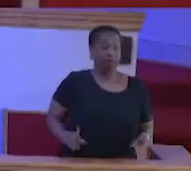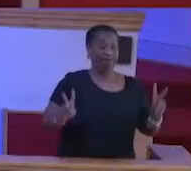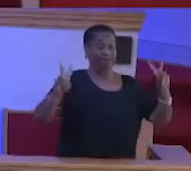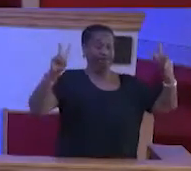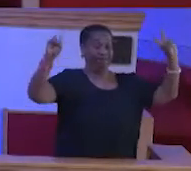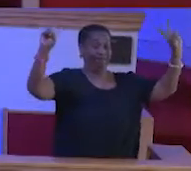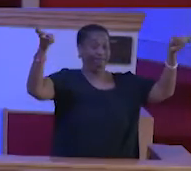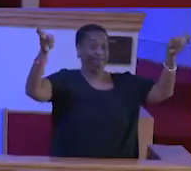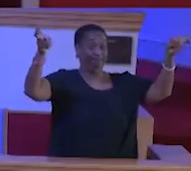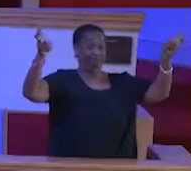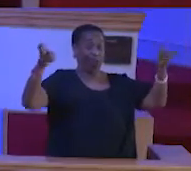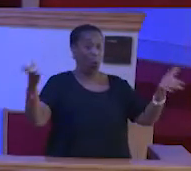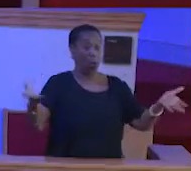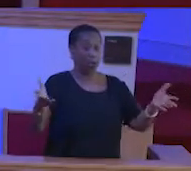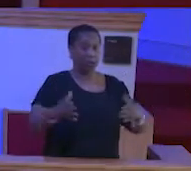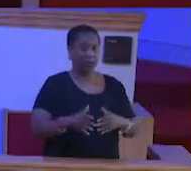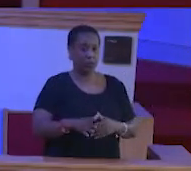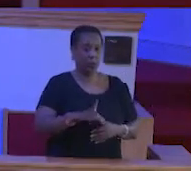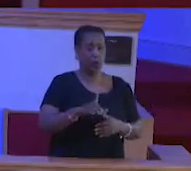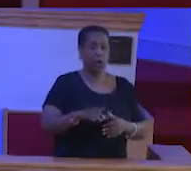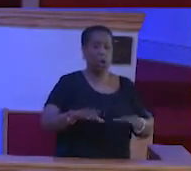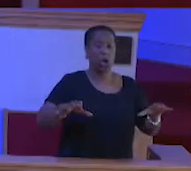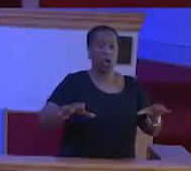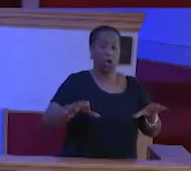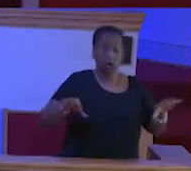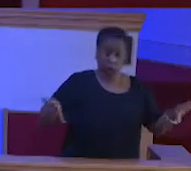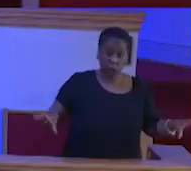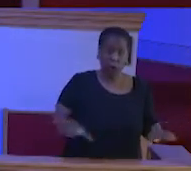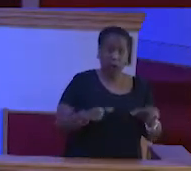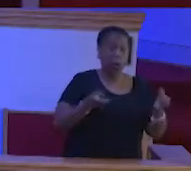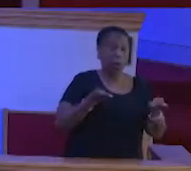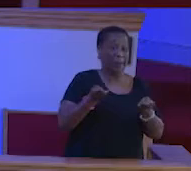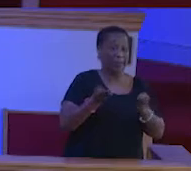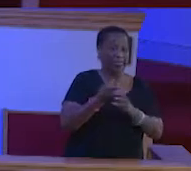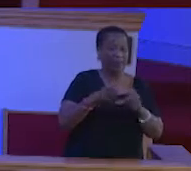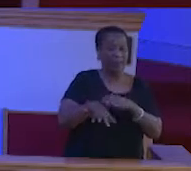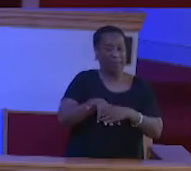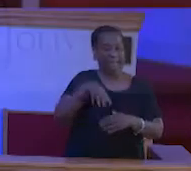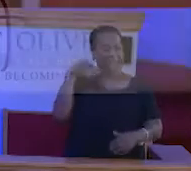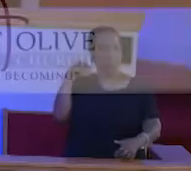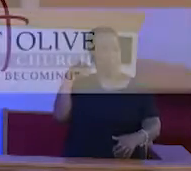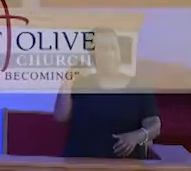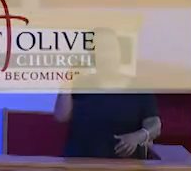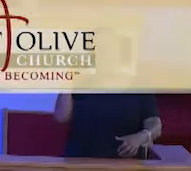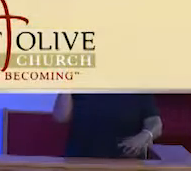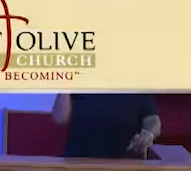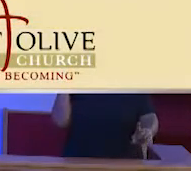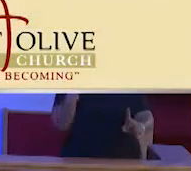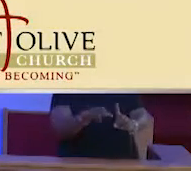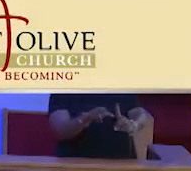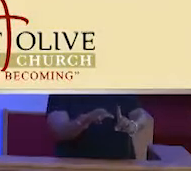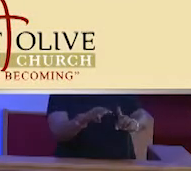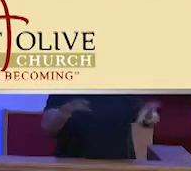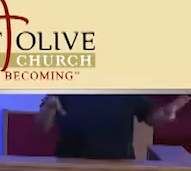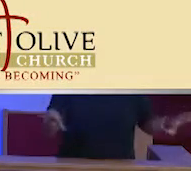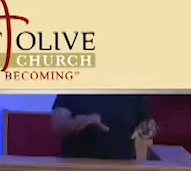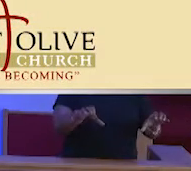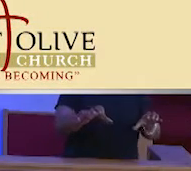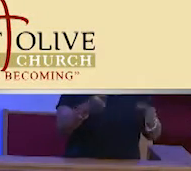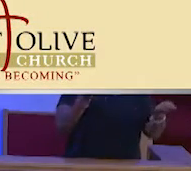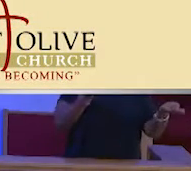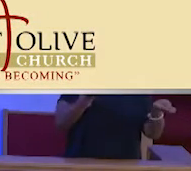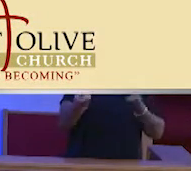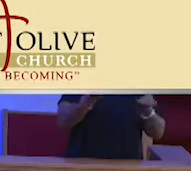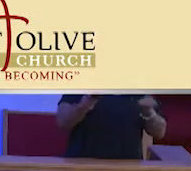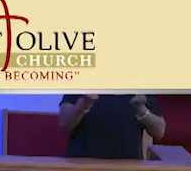text is simply this: doing ministry from the outside in. Doing ministry